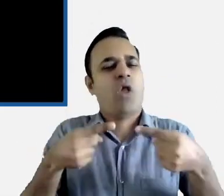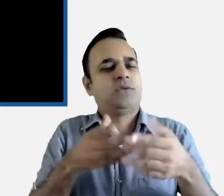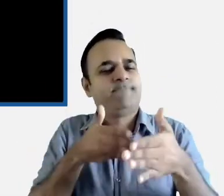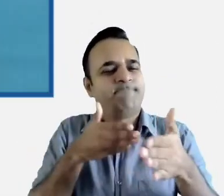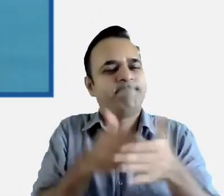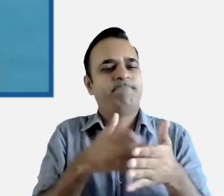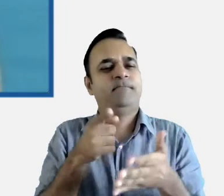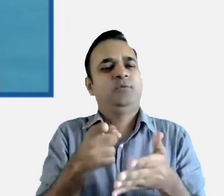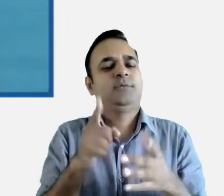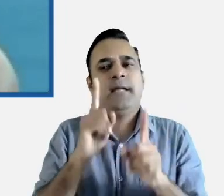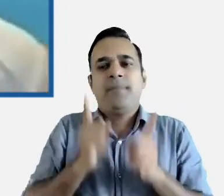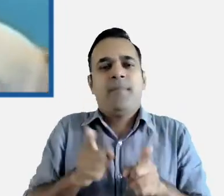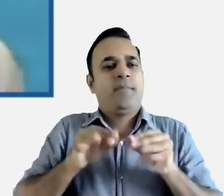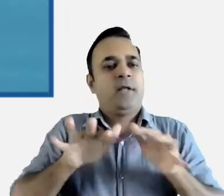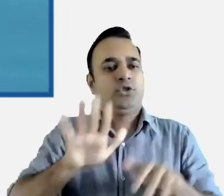Thank you for the question.